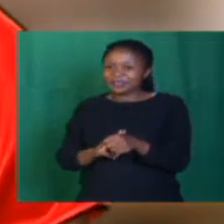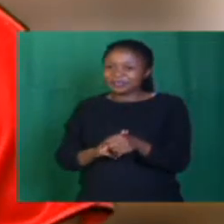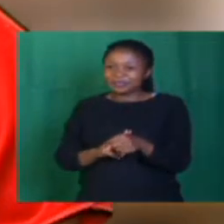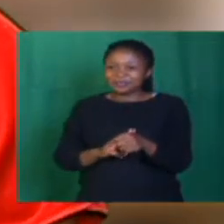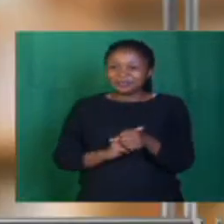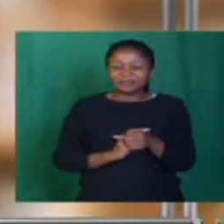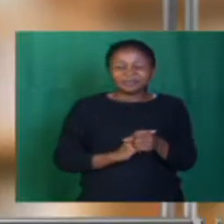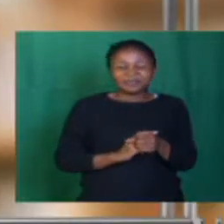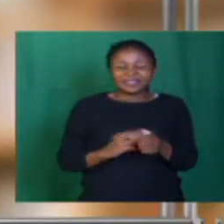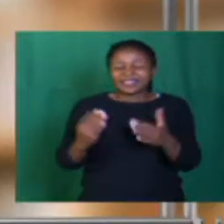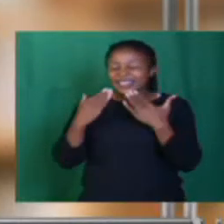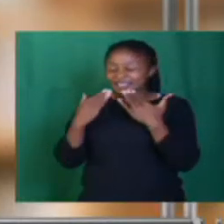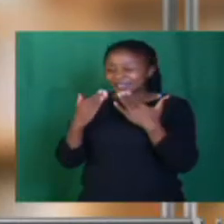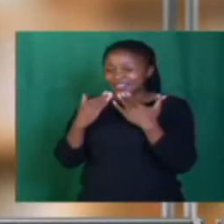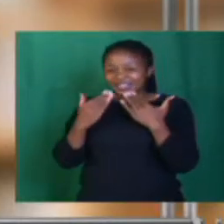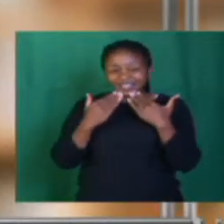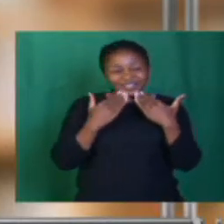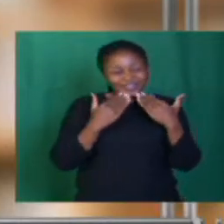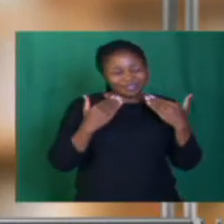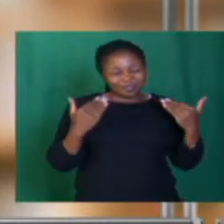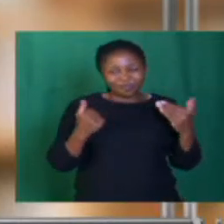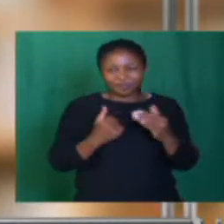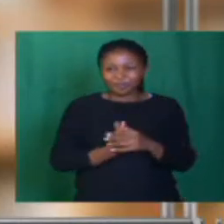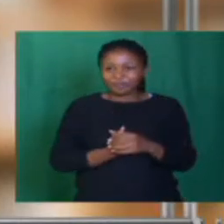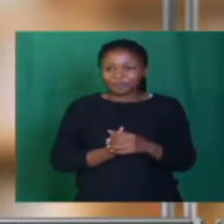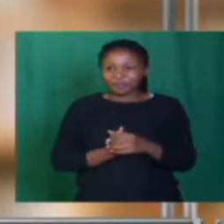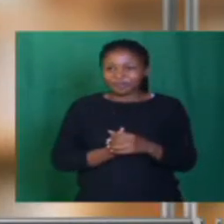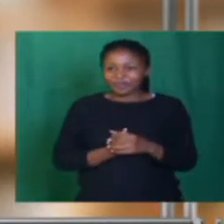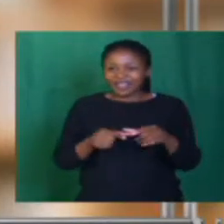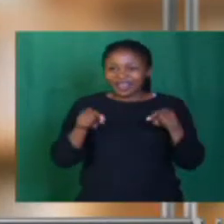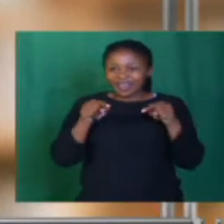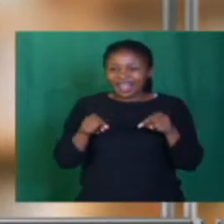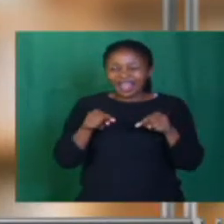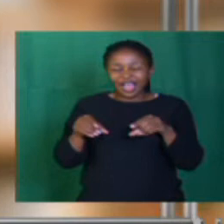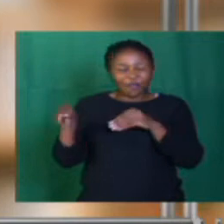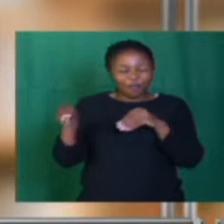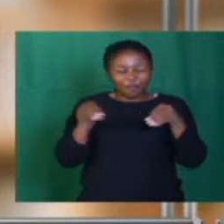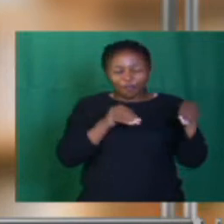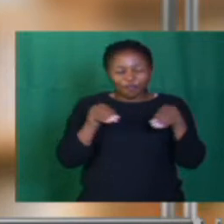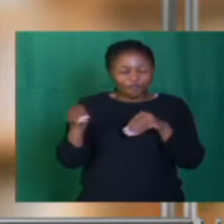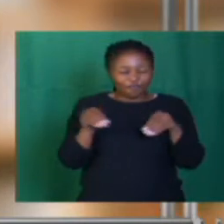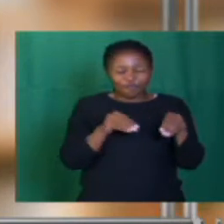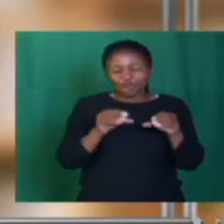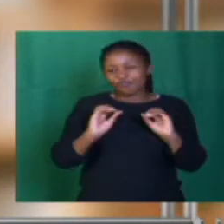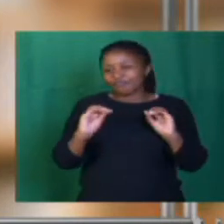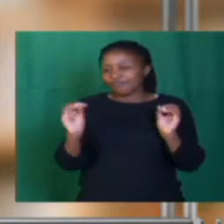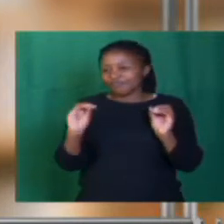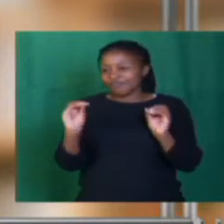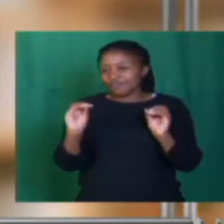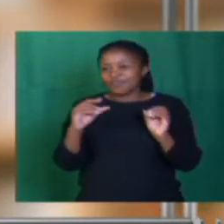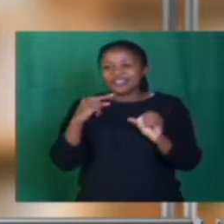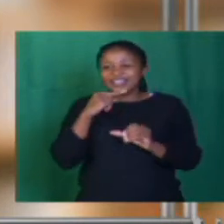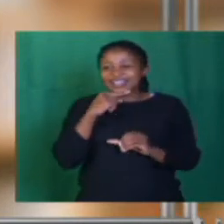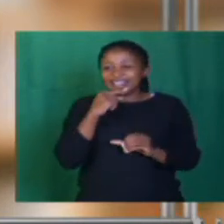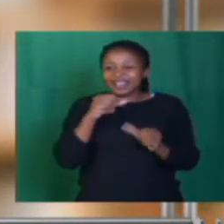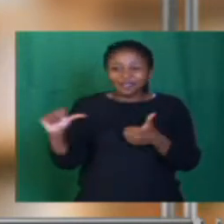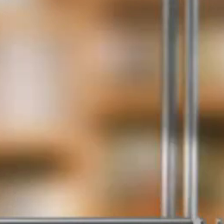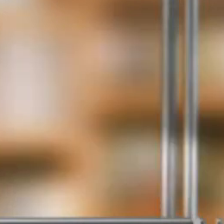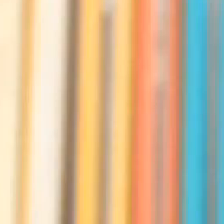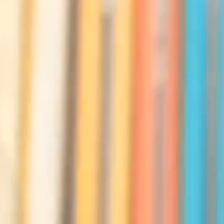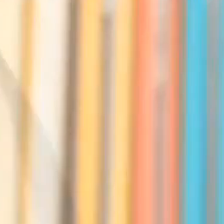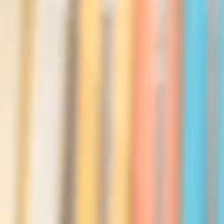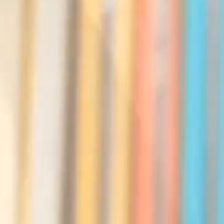Nogwazi. All right. Thank you very much. Viewers, please do not go anywhere. Lerato and myself will be right back after this.